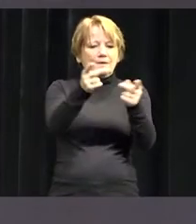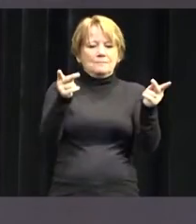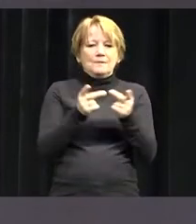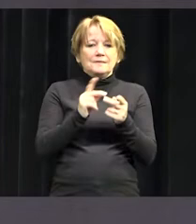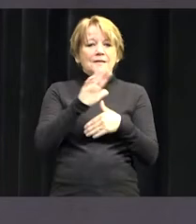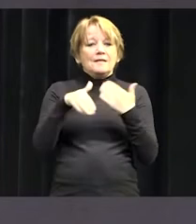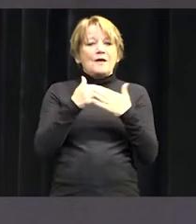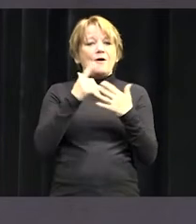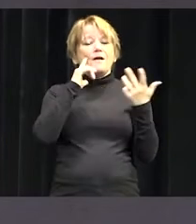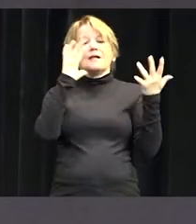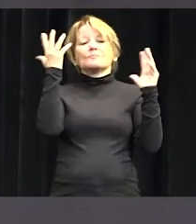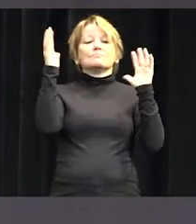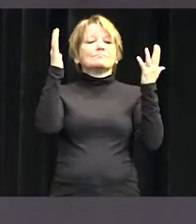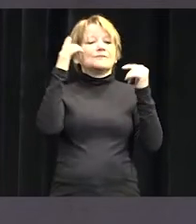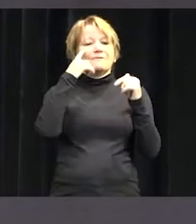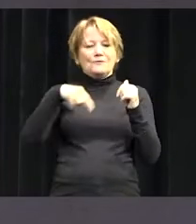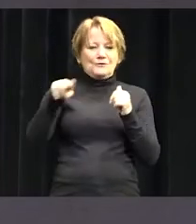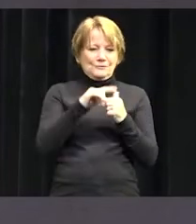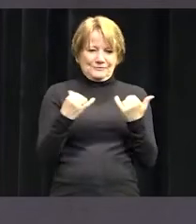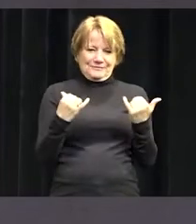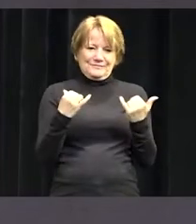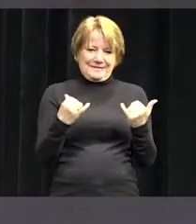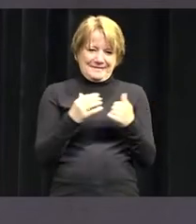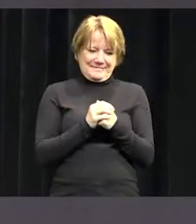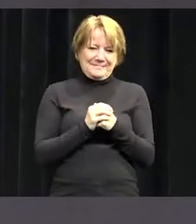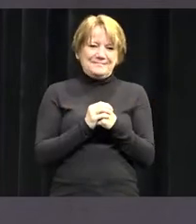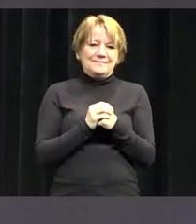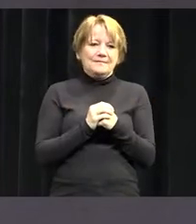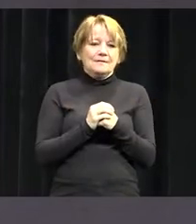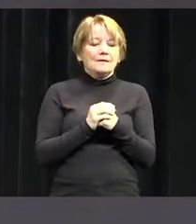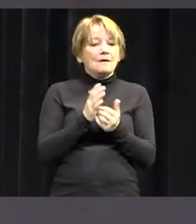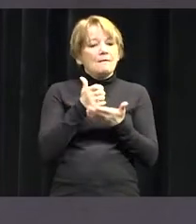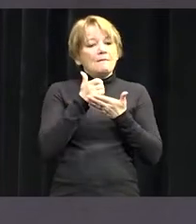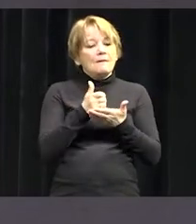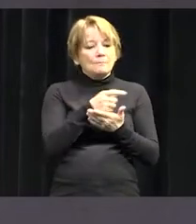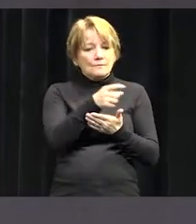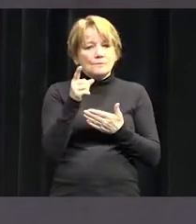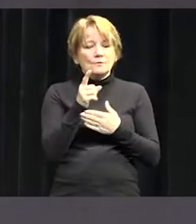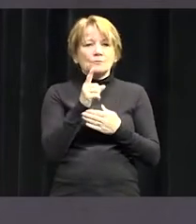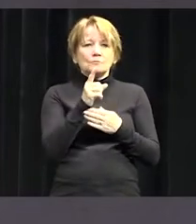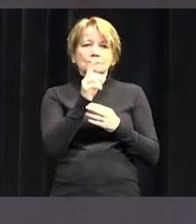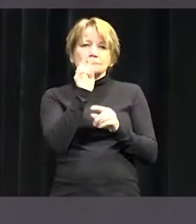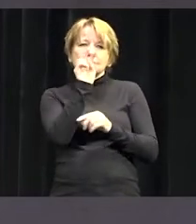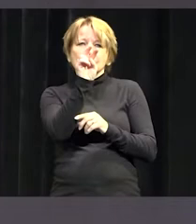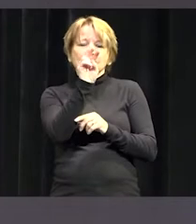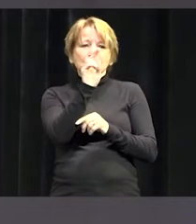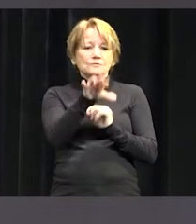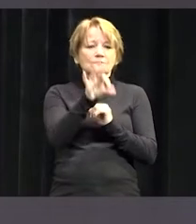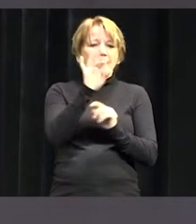and working hard was one of the most powerful goals for us